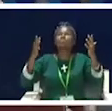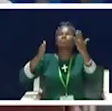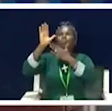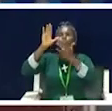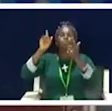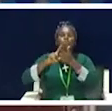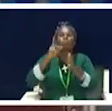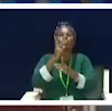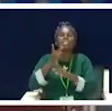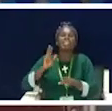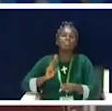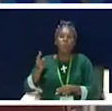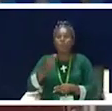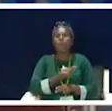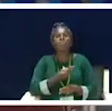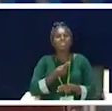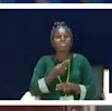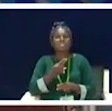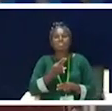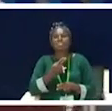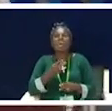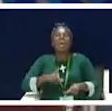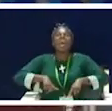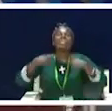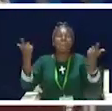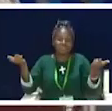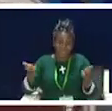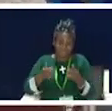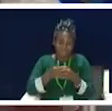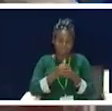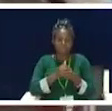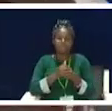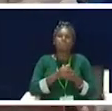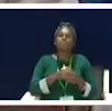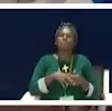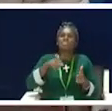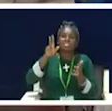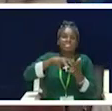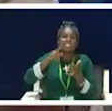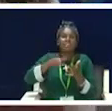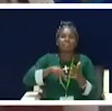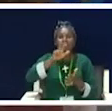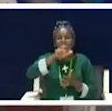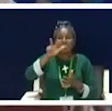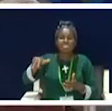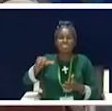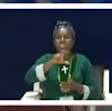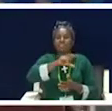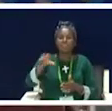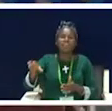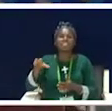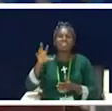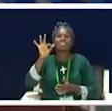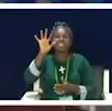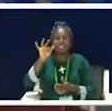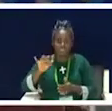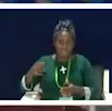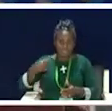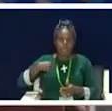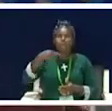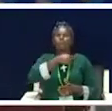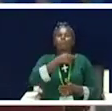imminent famine. Psalm 33, verse 19. Psalm 33, verse 19. We are in a time